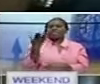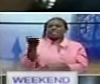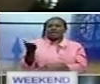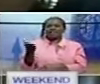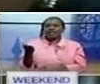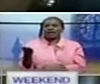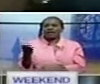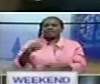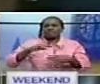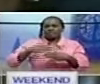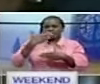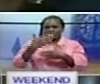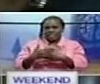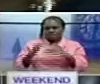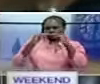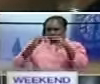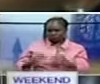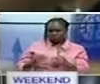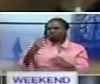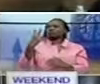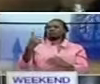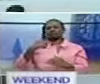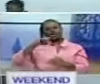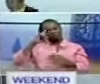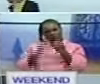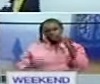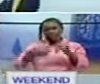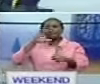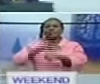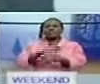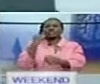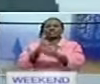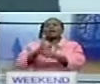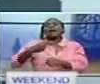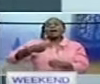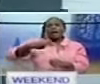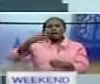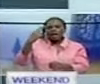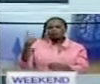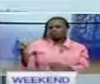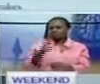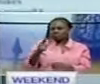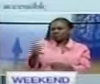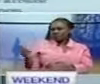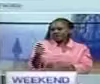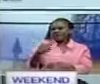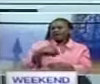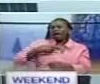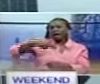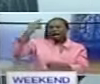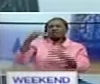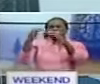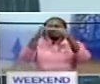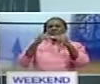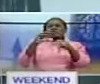us, then down to 2, and I got the job. The high number of those taking journalism and media studies at a higher level